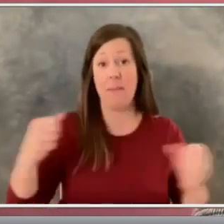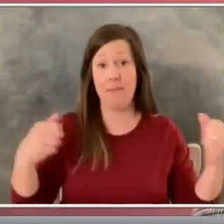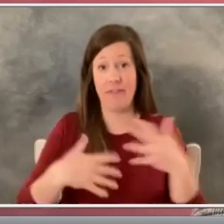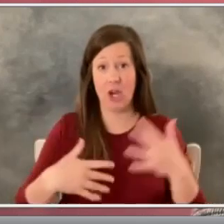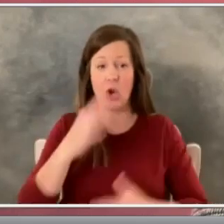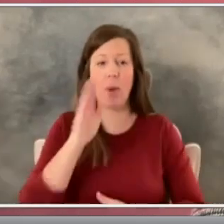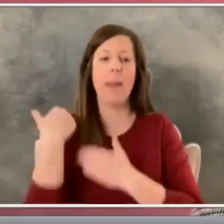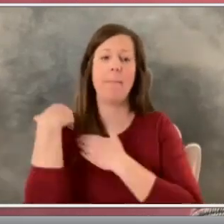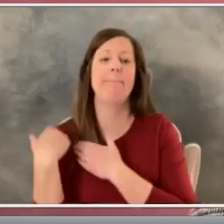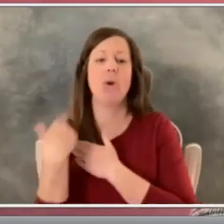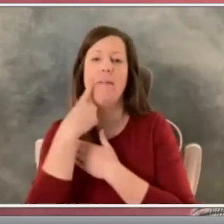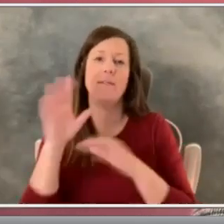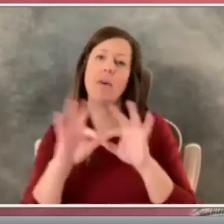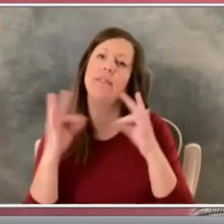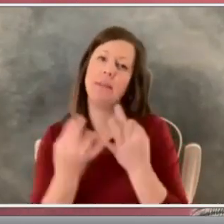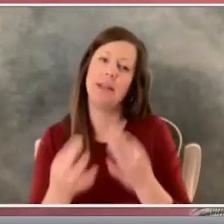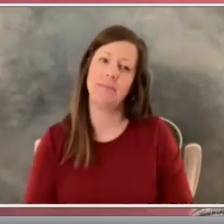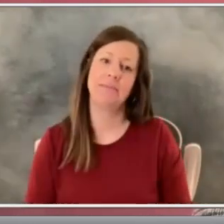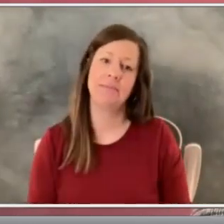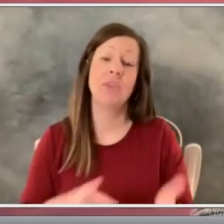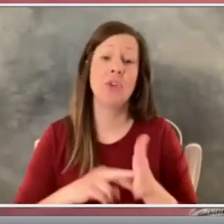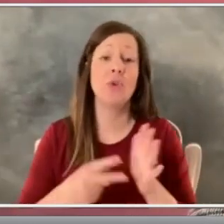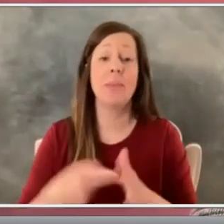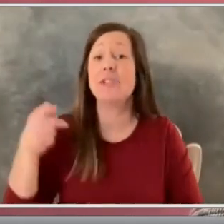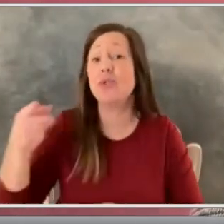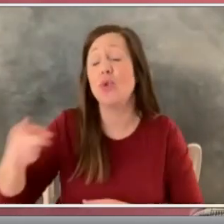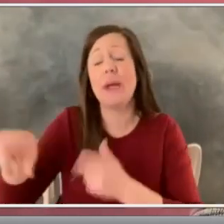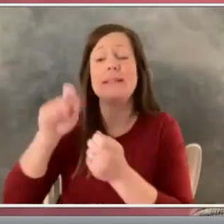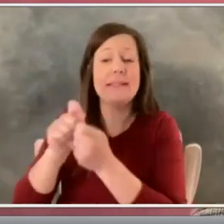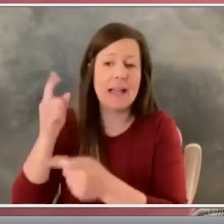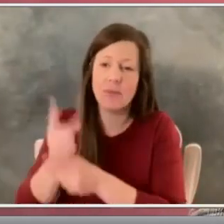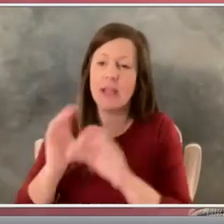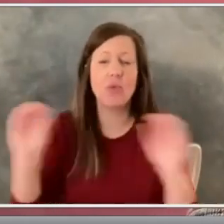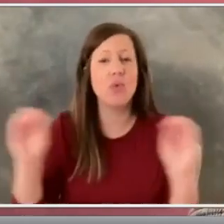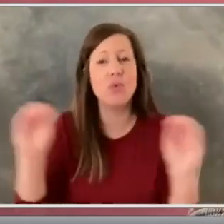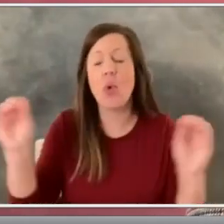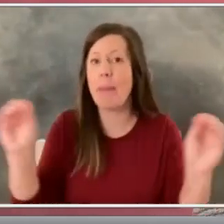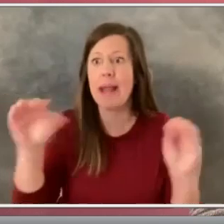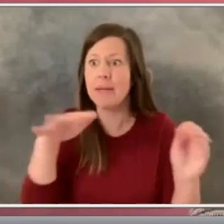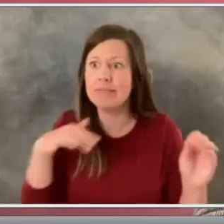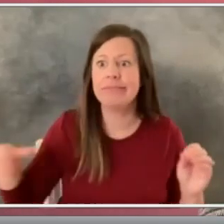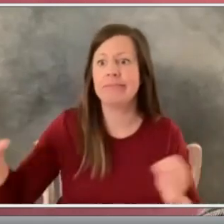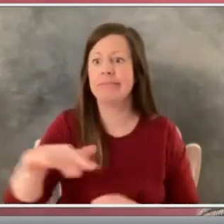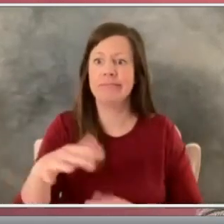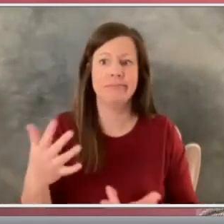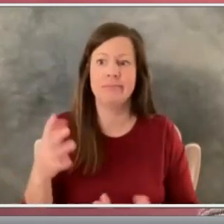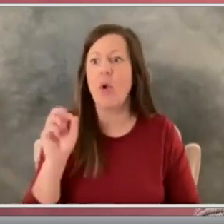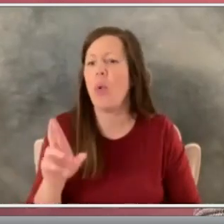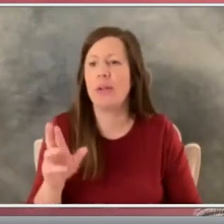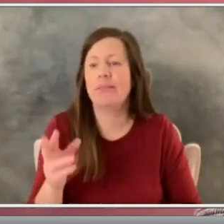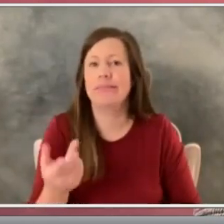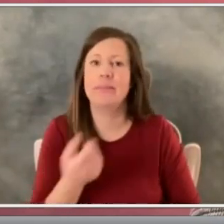family. So you are darn right. There's nobody out there. Or let's say it would be